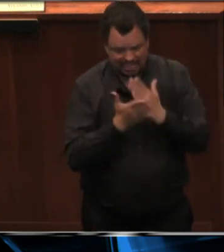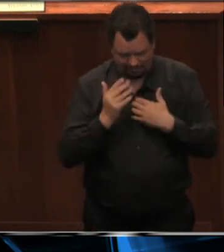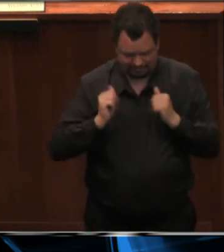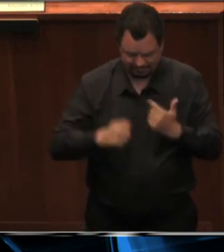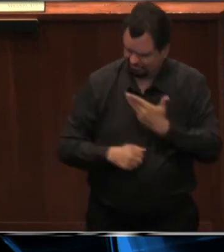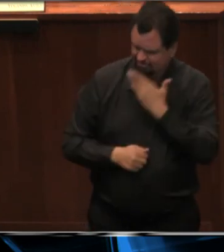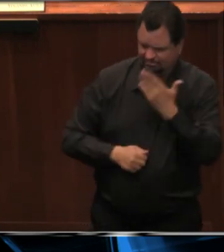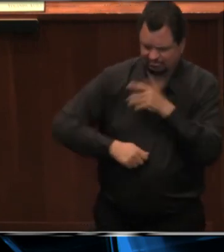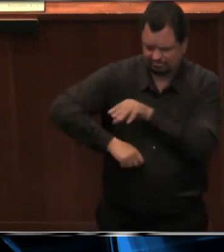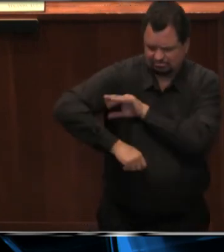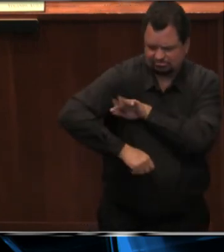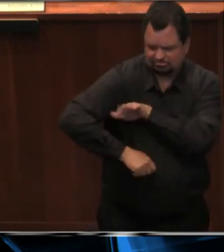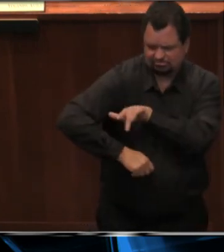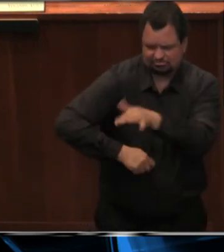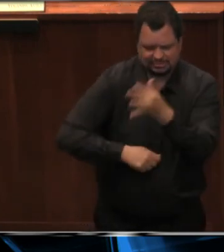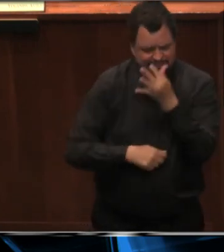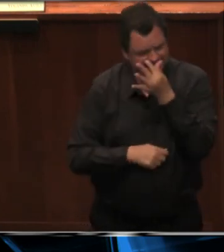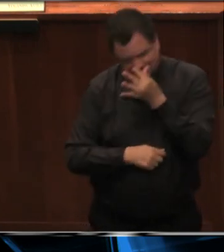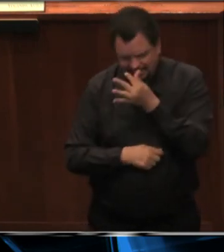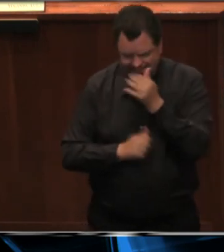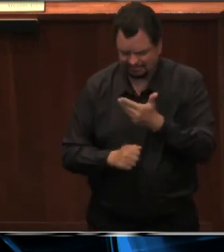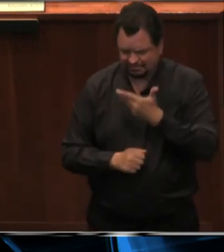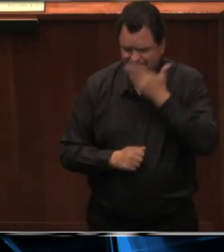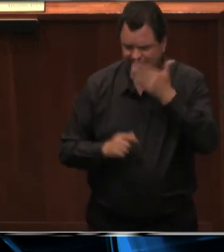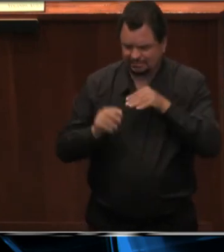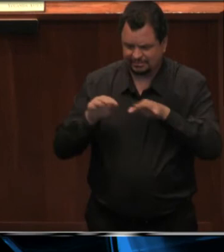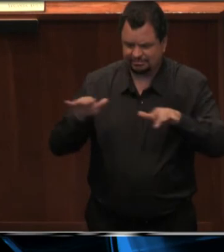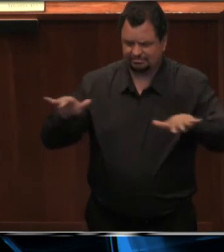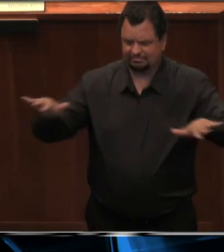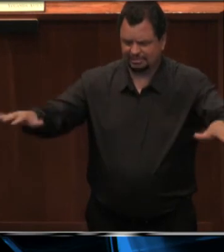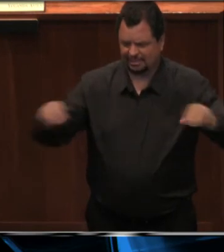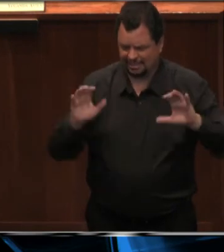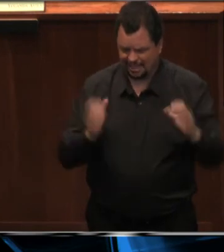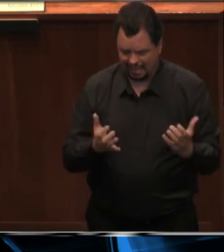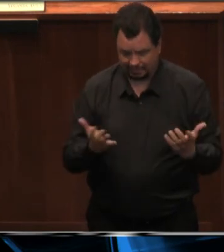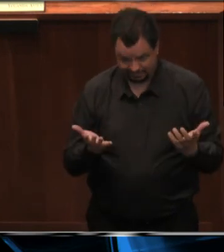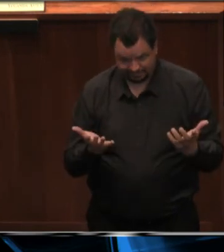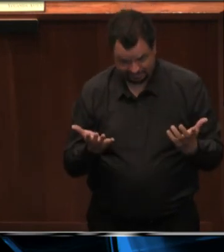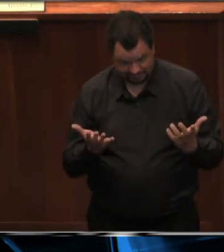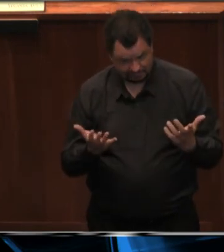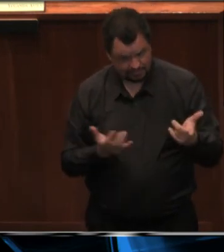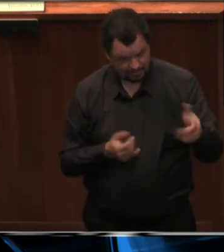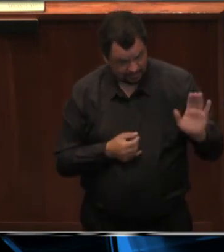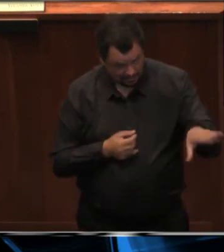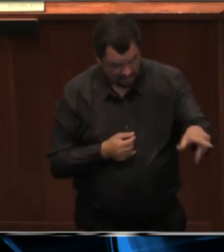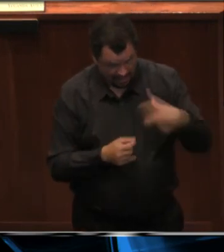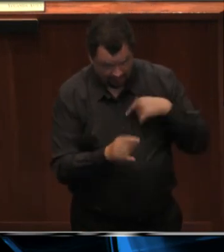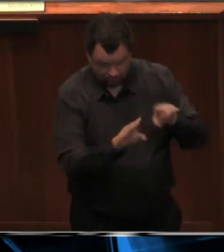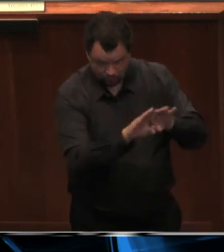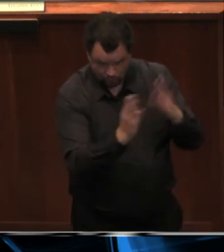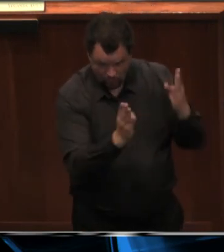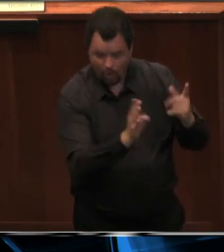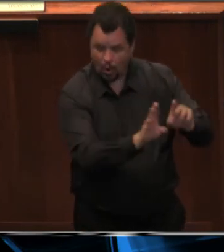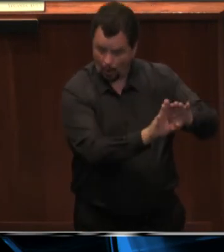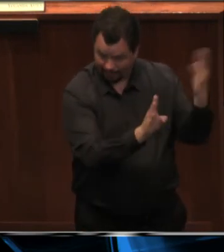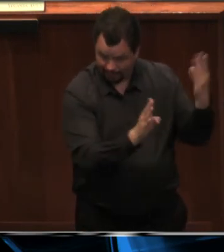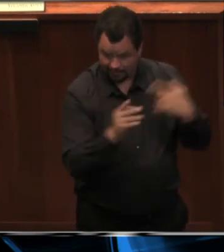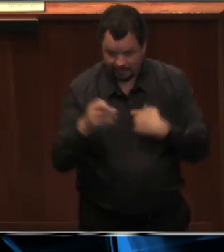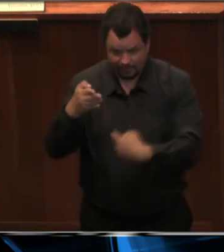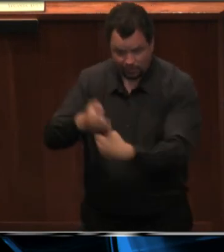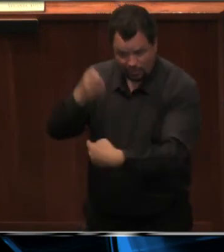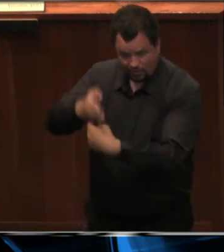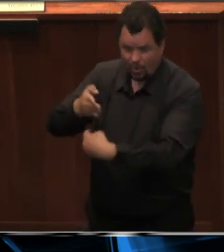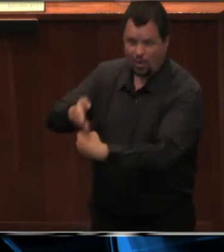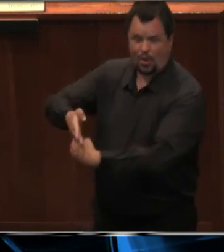left. We are being asked to leave doors open and to open windows if you have them. These are asks that conflict with our district